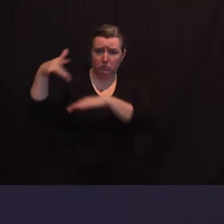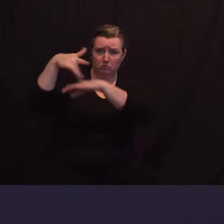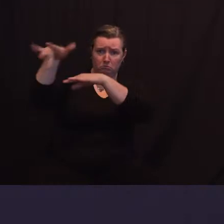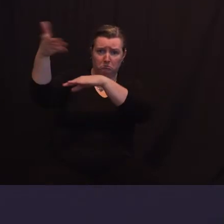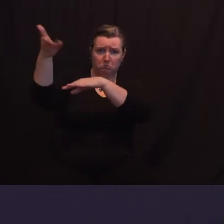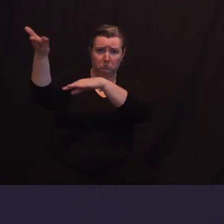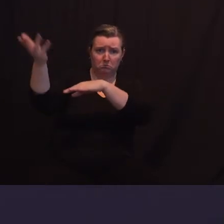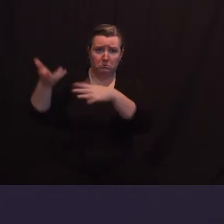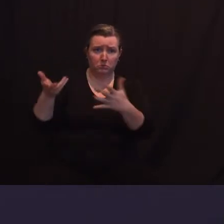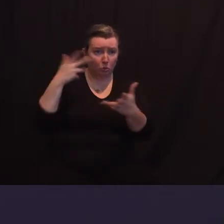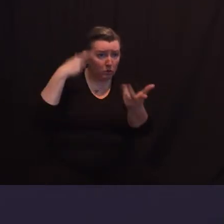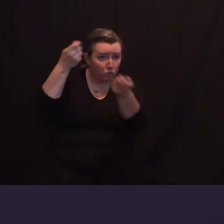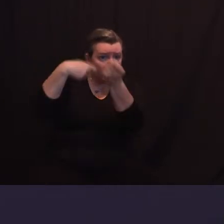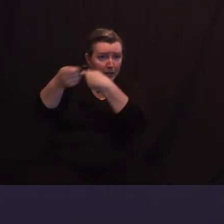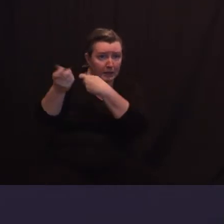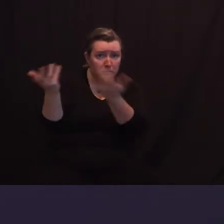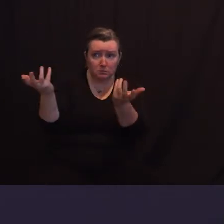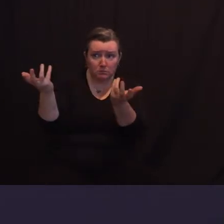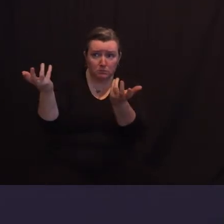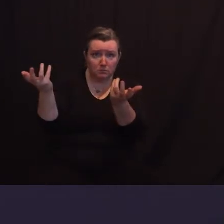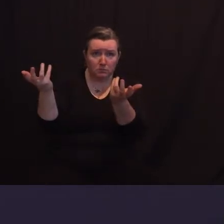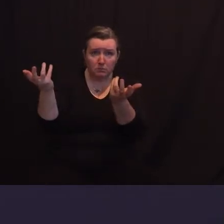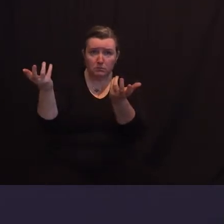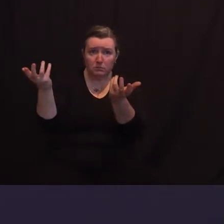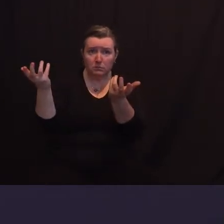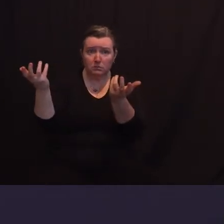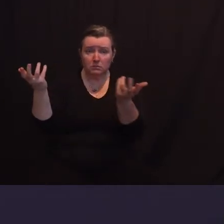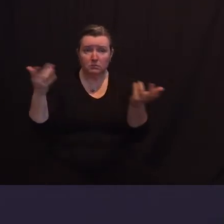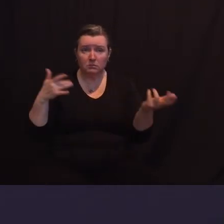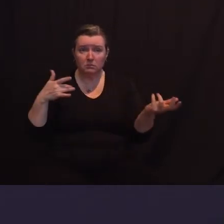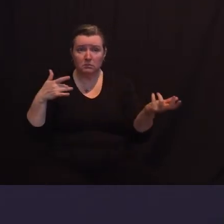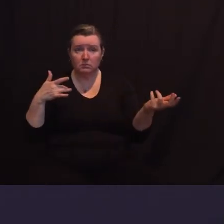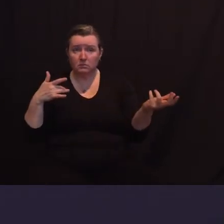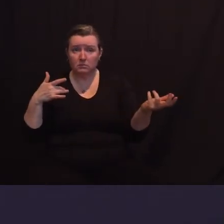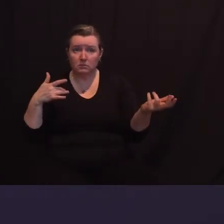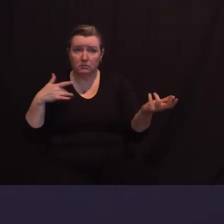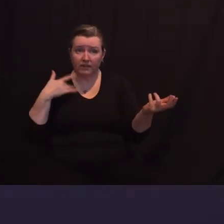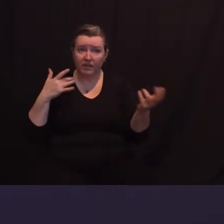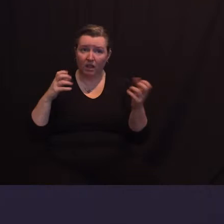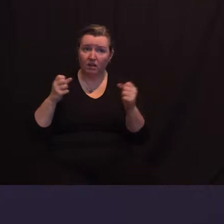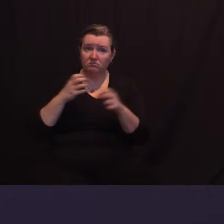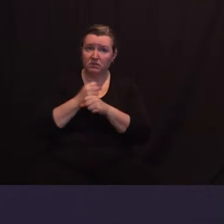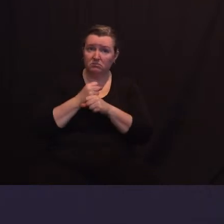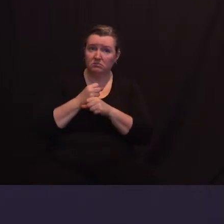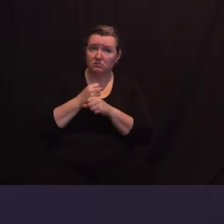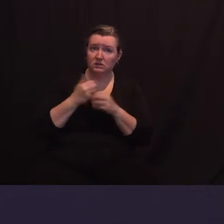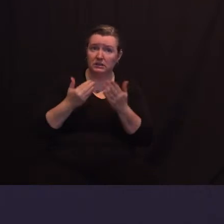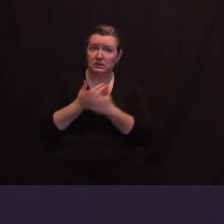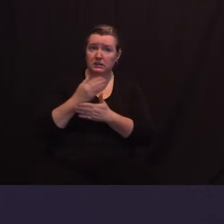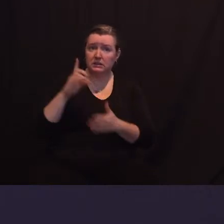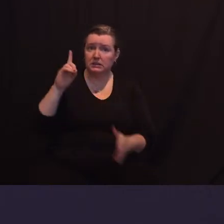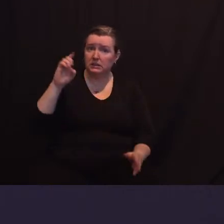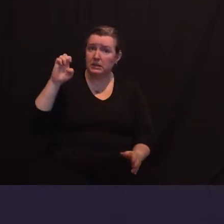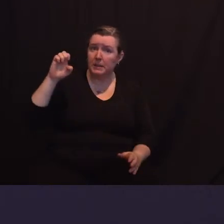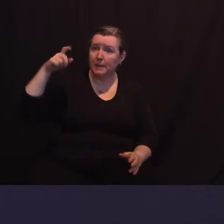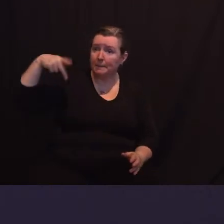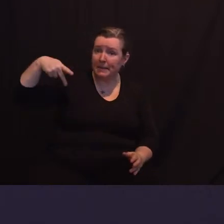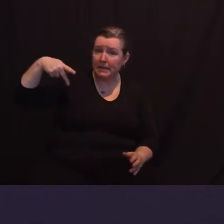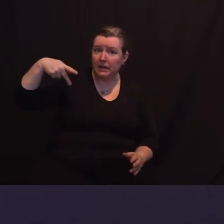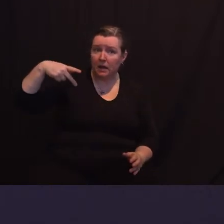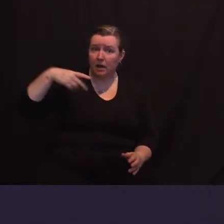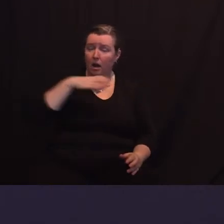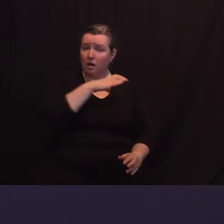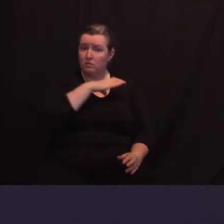and do you think that it's realistic to get a new DEP commissioner confirmed before the end of the year? Same questions